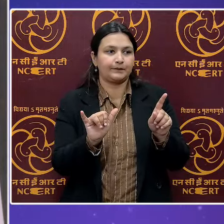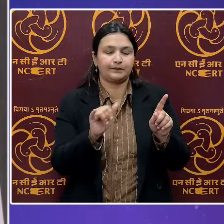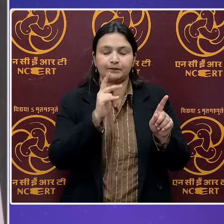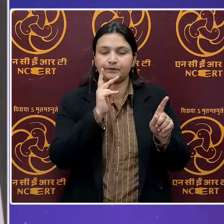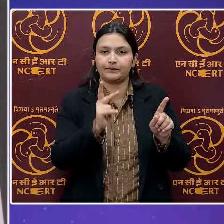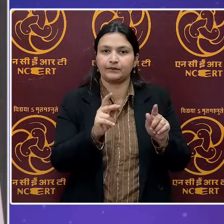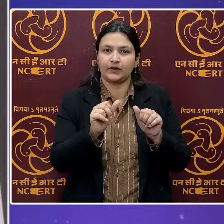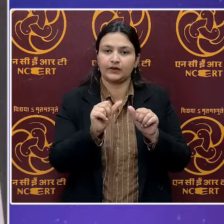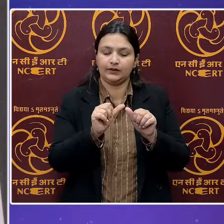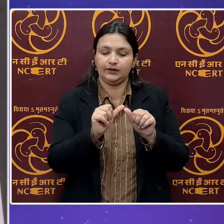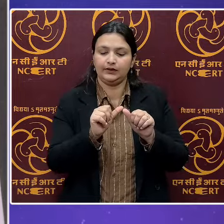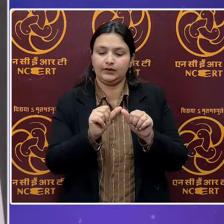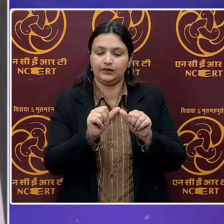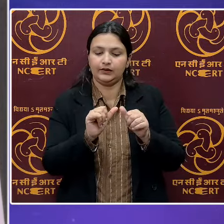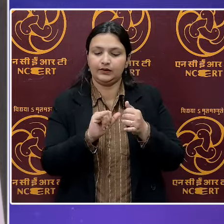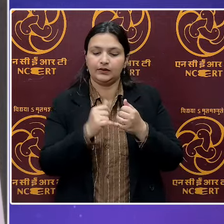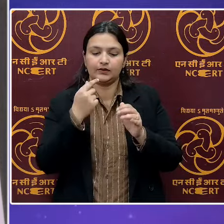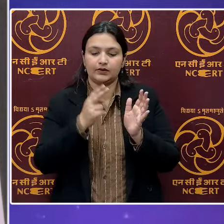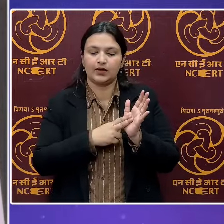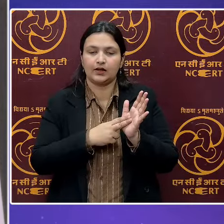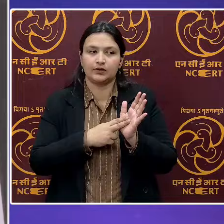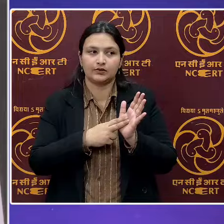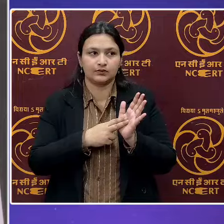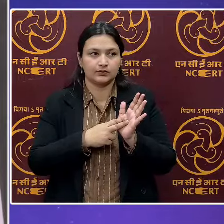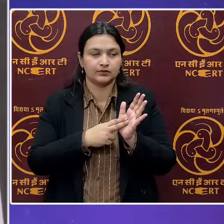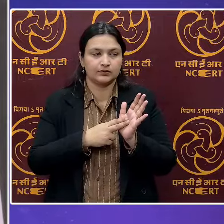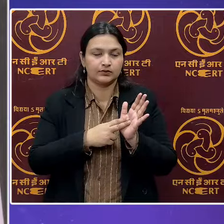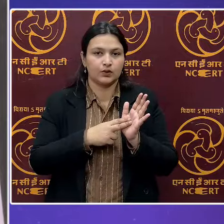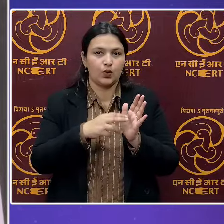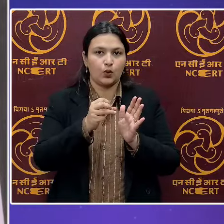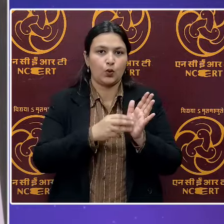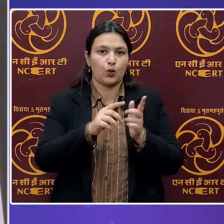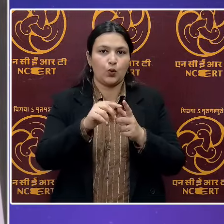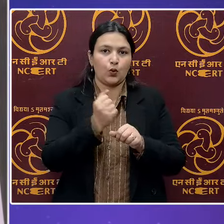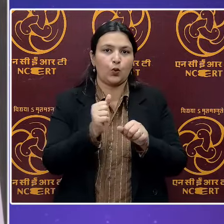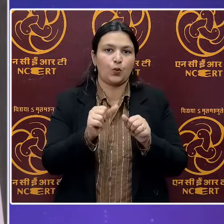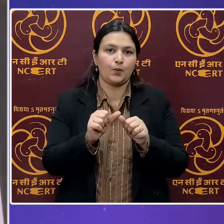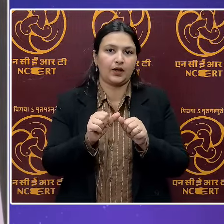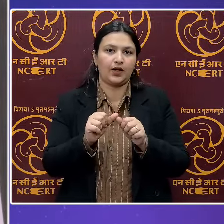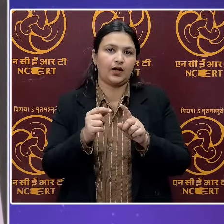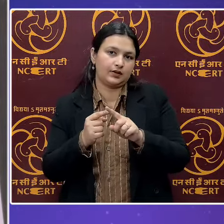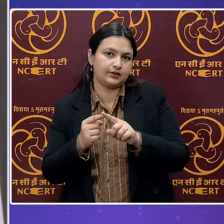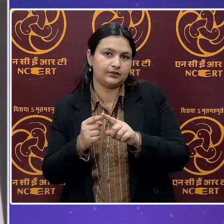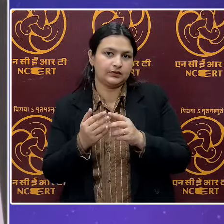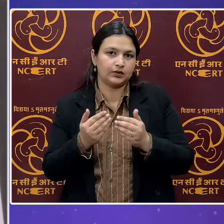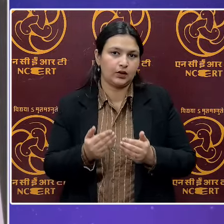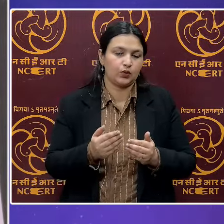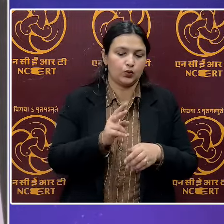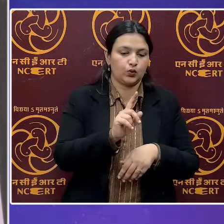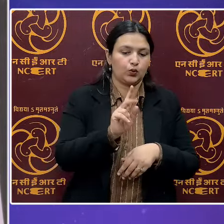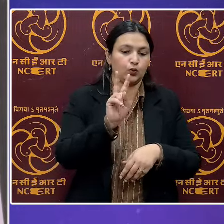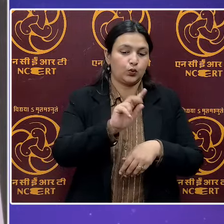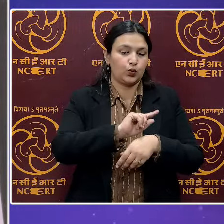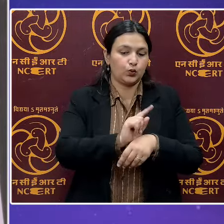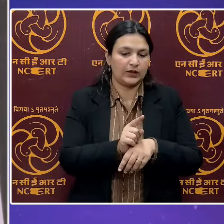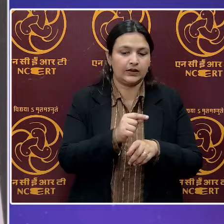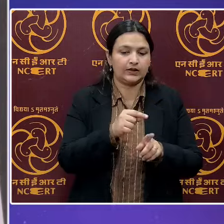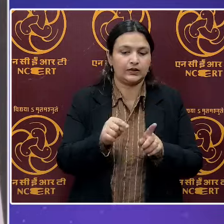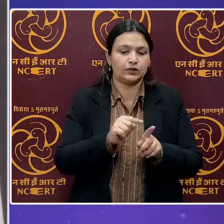a sin omega t. Okay. So v, which is equal to dy by